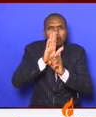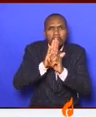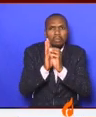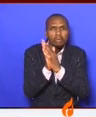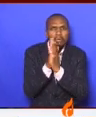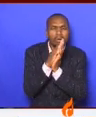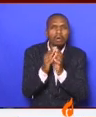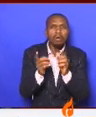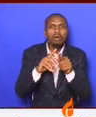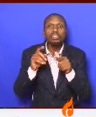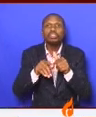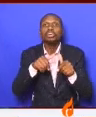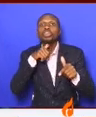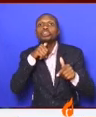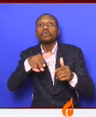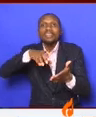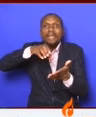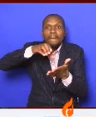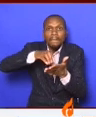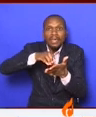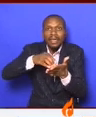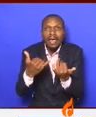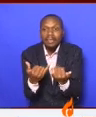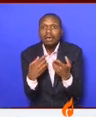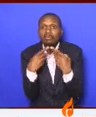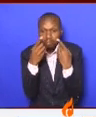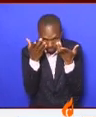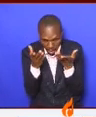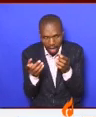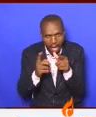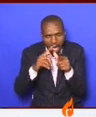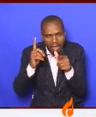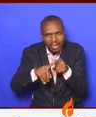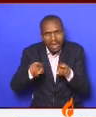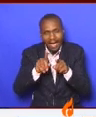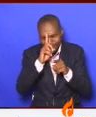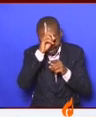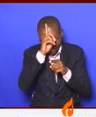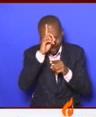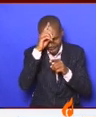is not a matter that I want to speak long to because there's more serious